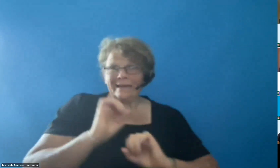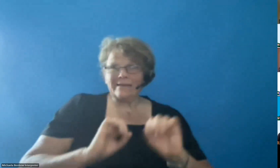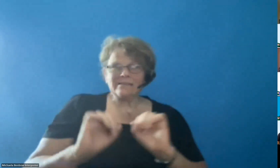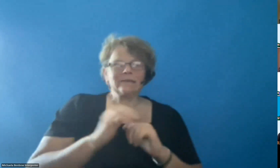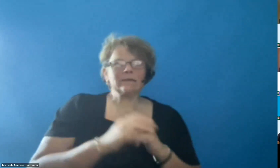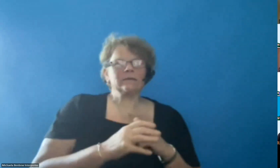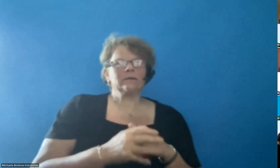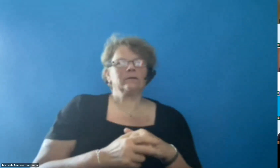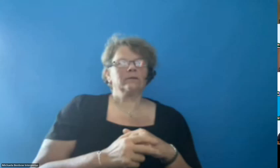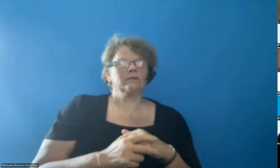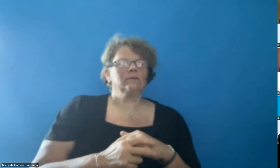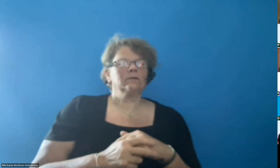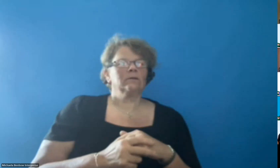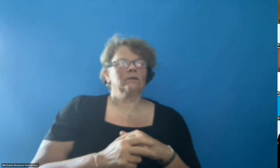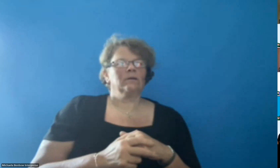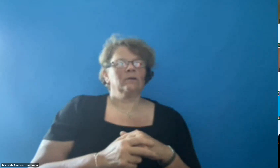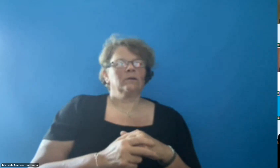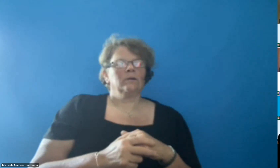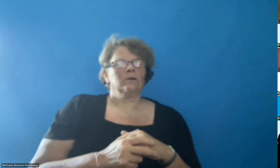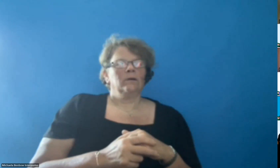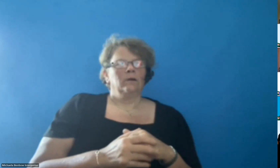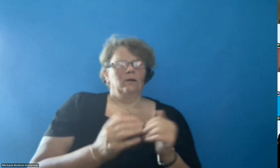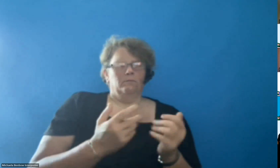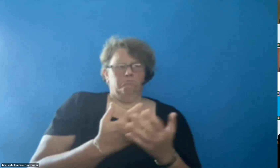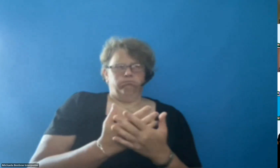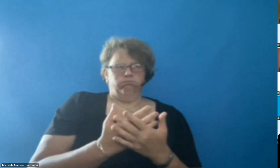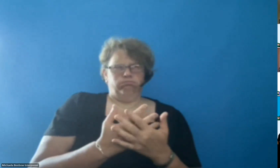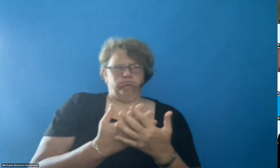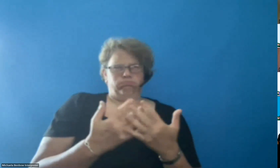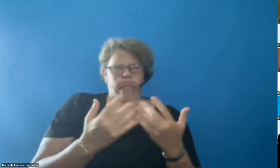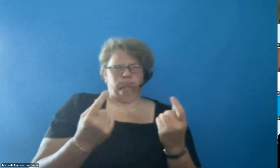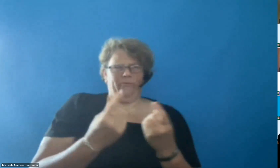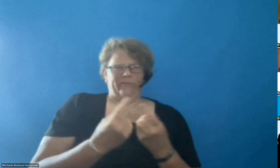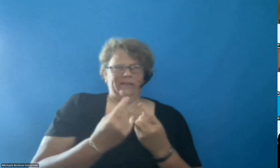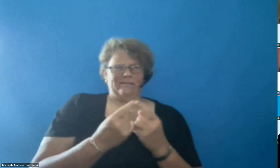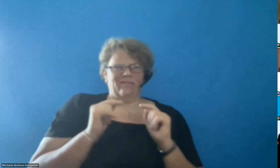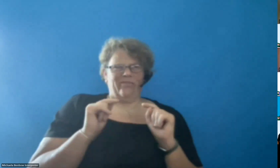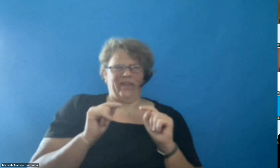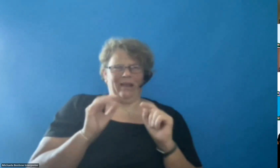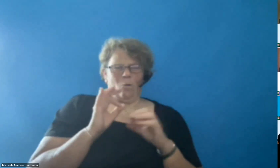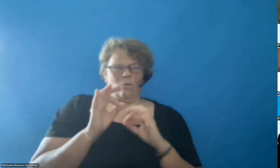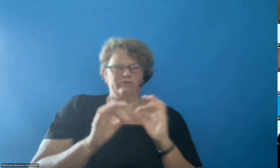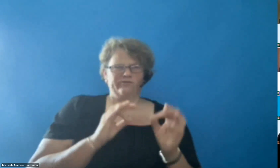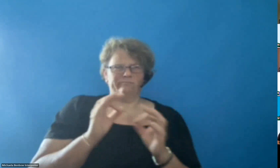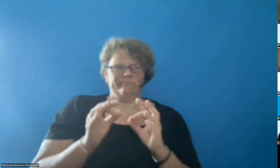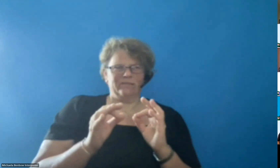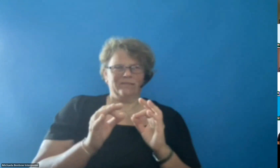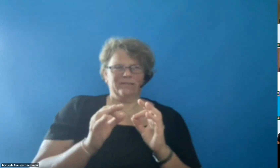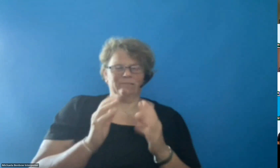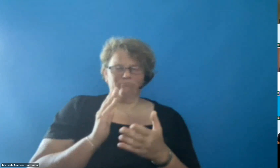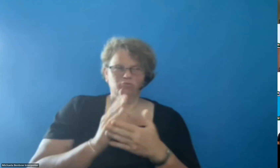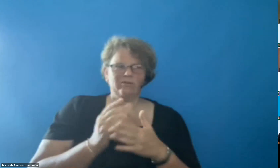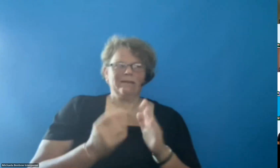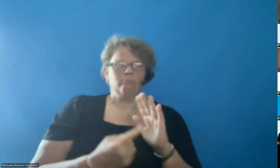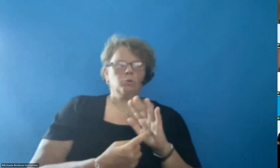That's a very long question, isn't there? There's lots of things in there, Valerie, I think, but really important.